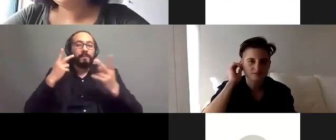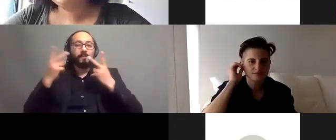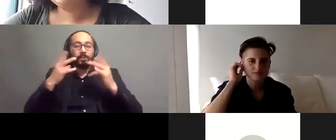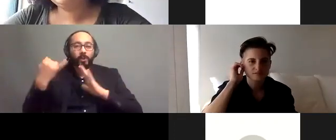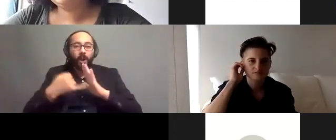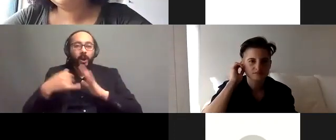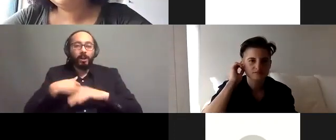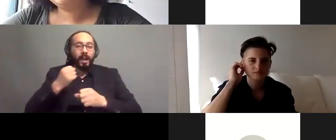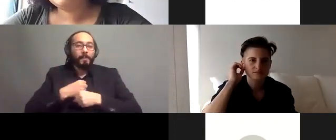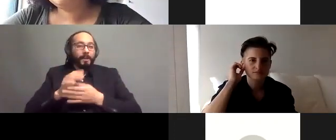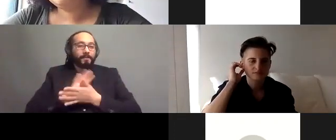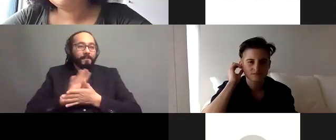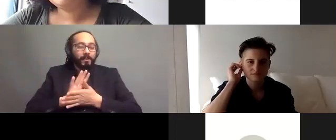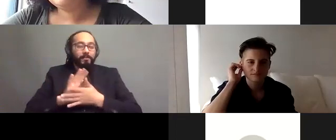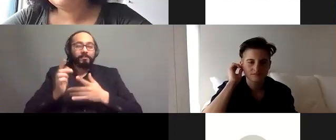But like, you know,